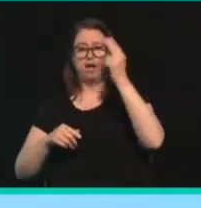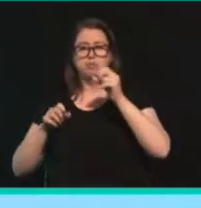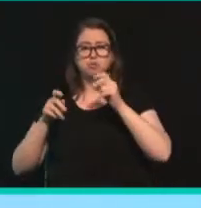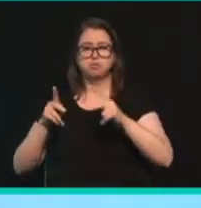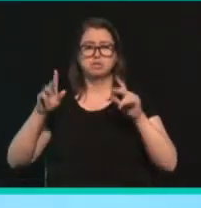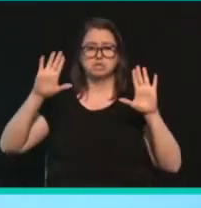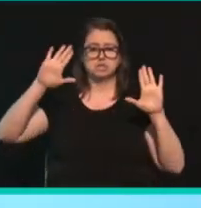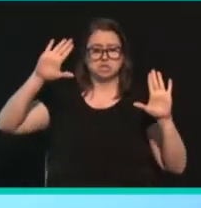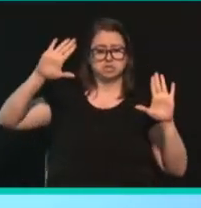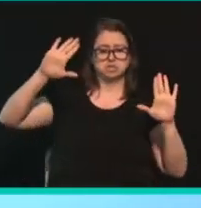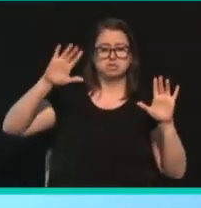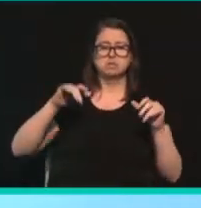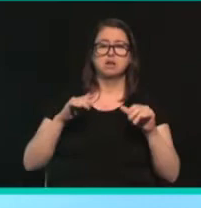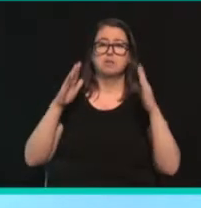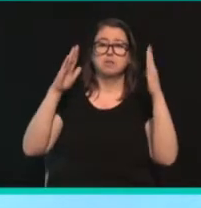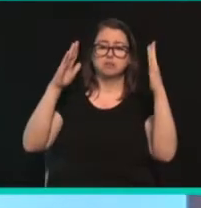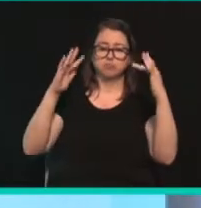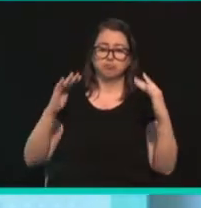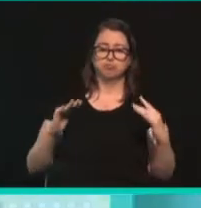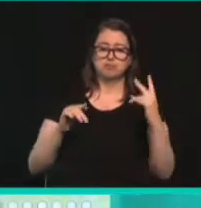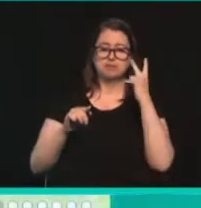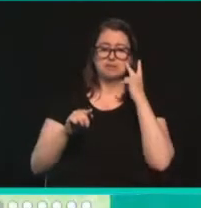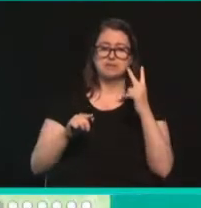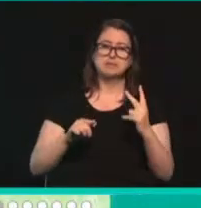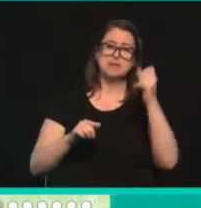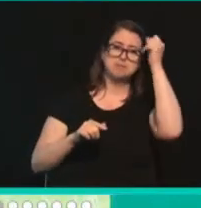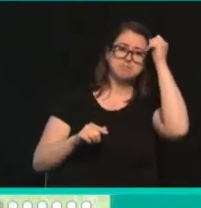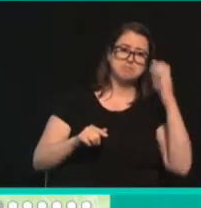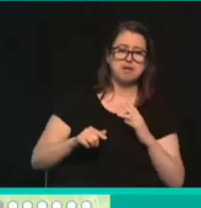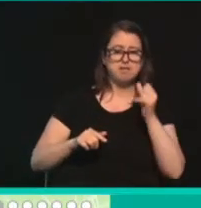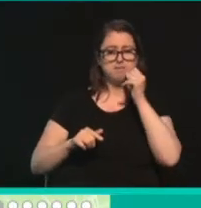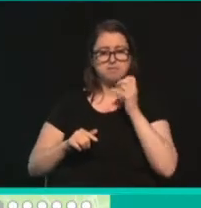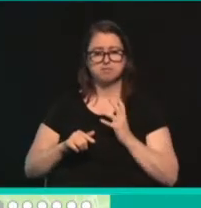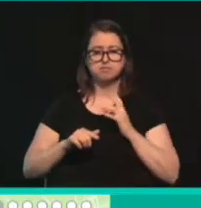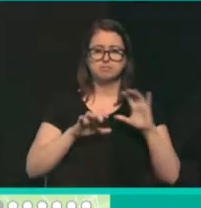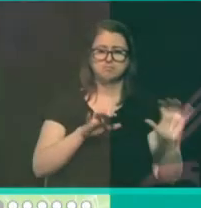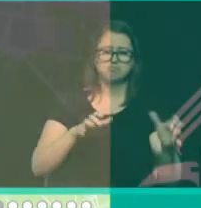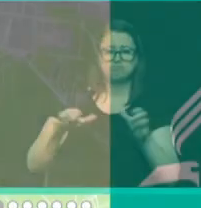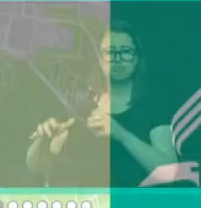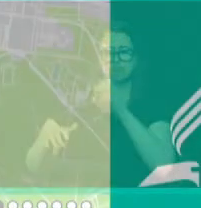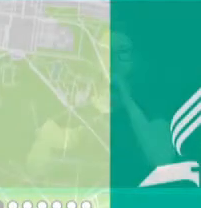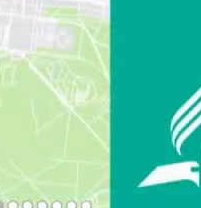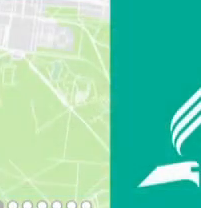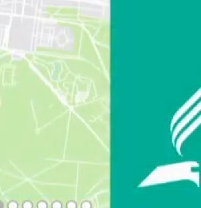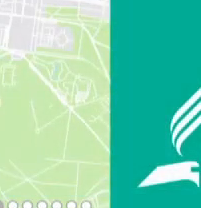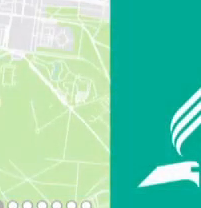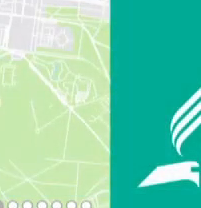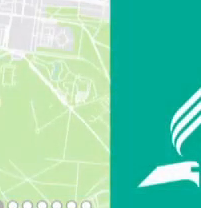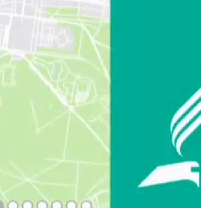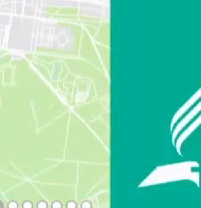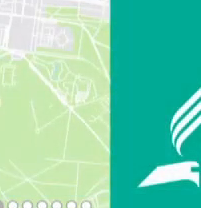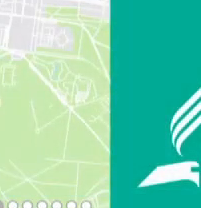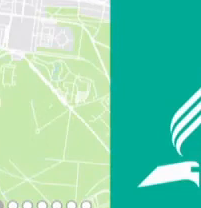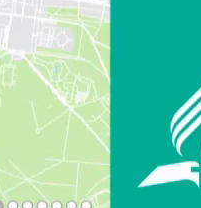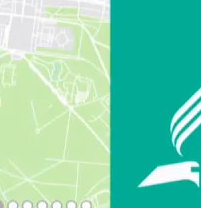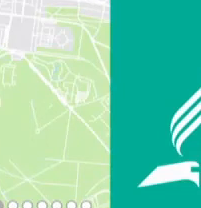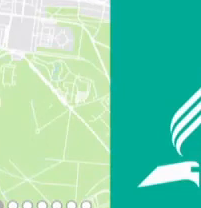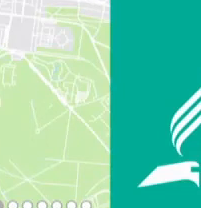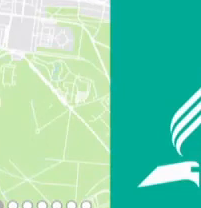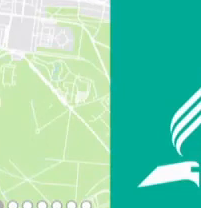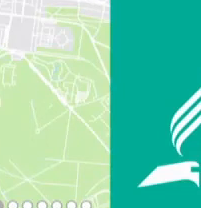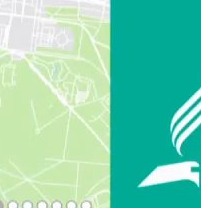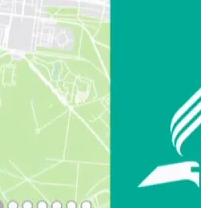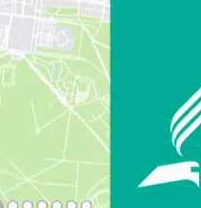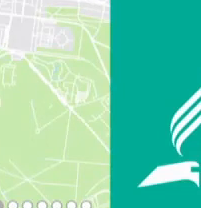the demographics and look at, female and male, age groups, and then drill down further to the 7 dimensions of